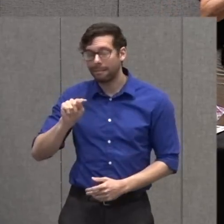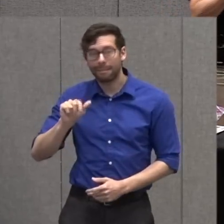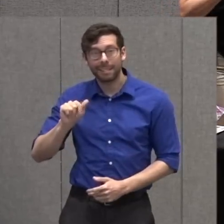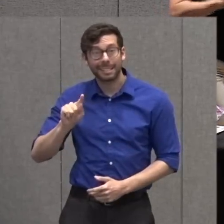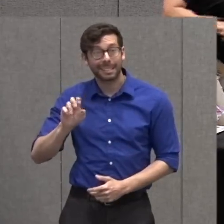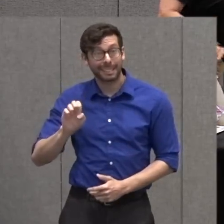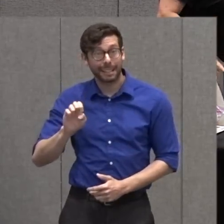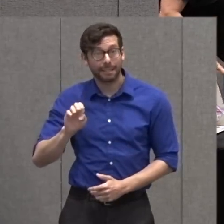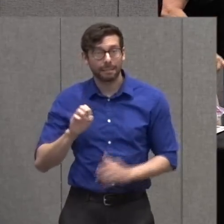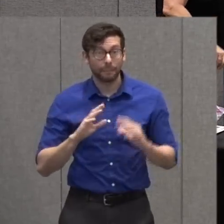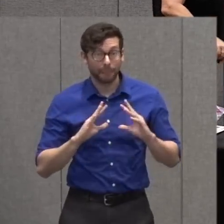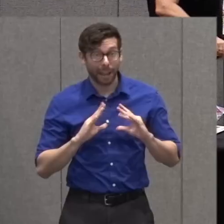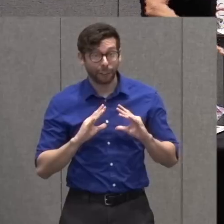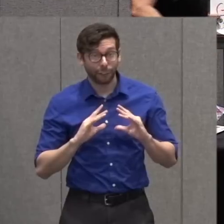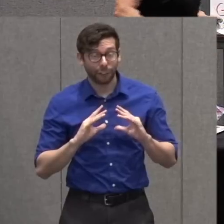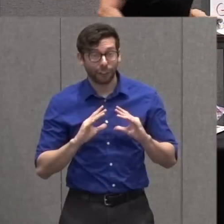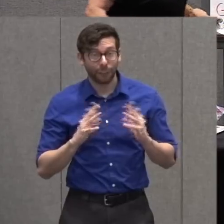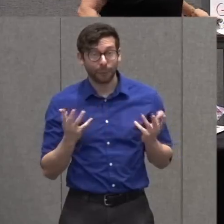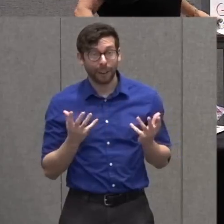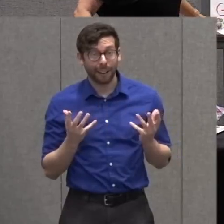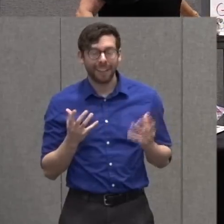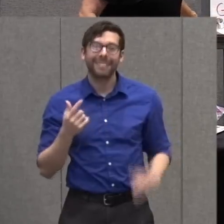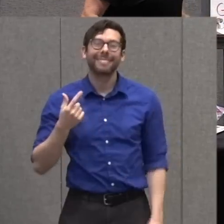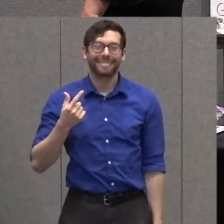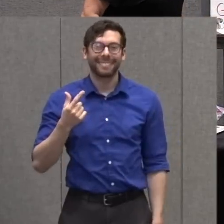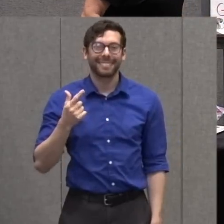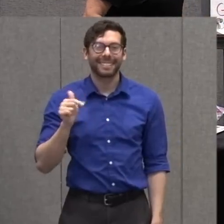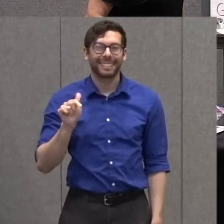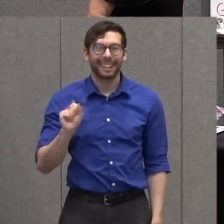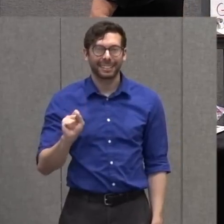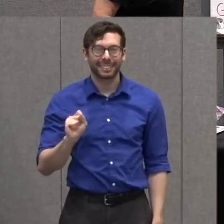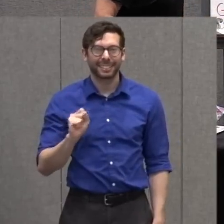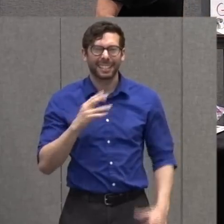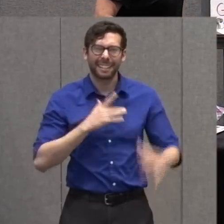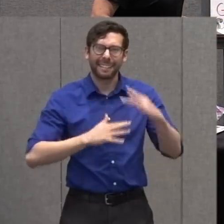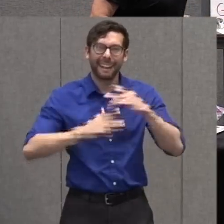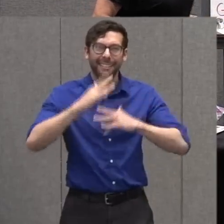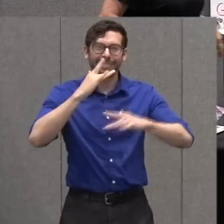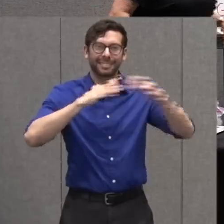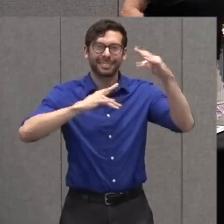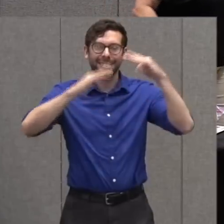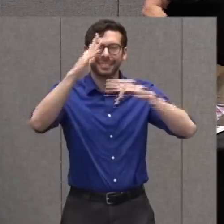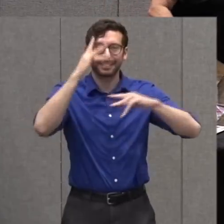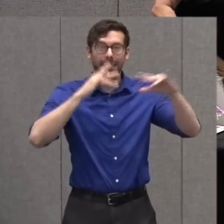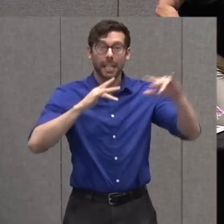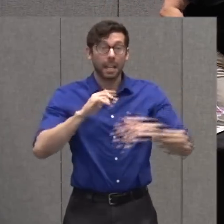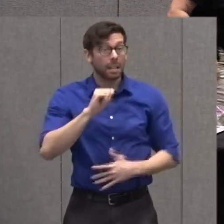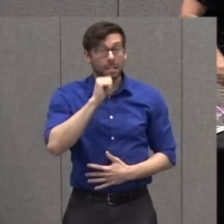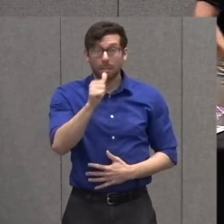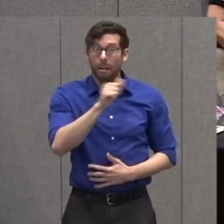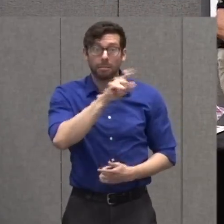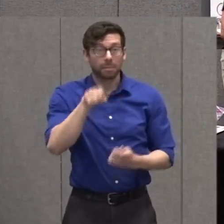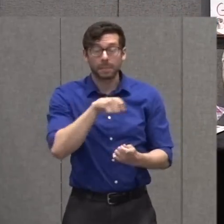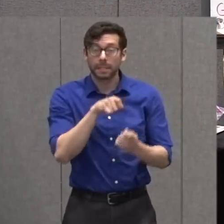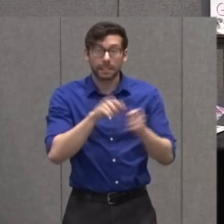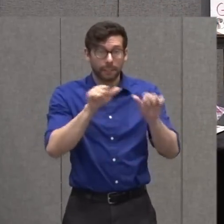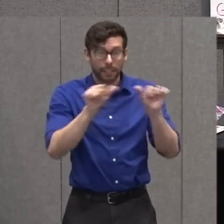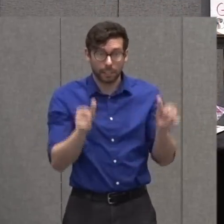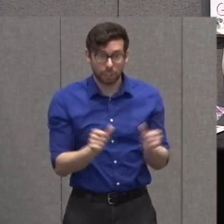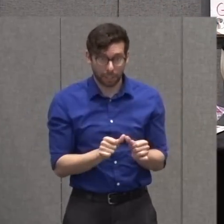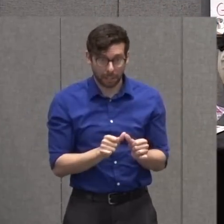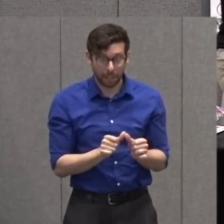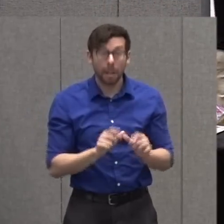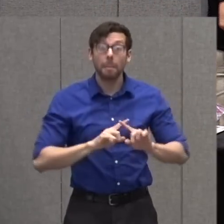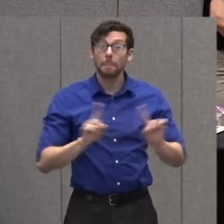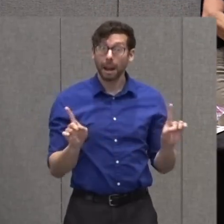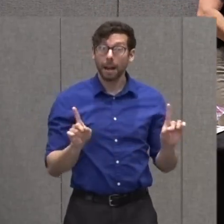You are right. It is gas. Gas has no definite shape, but it does have a volume. When we talk